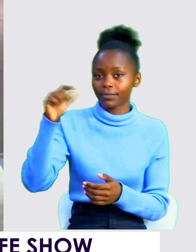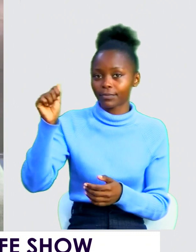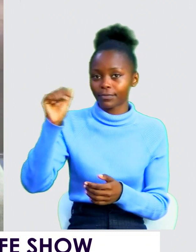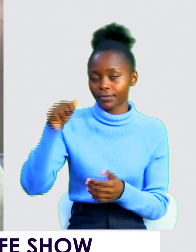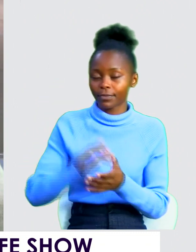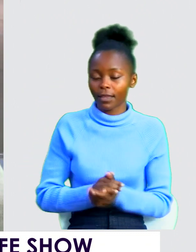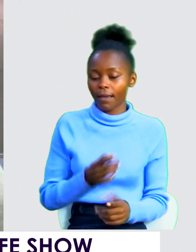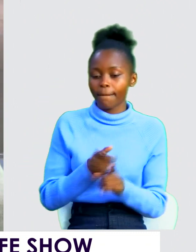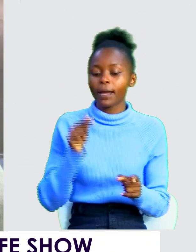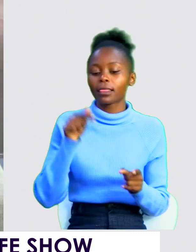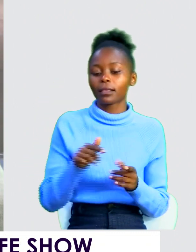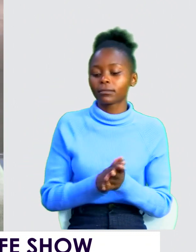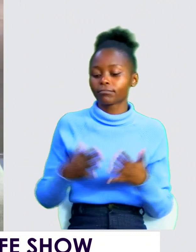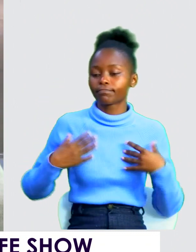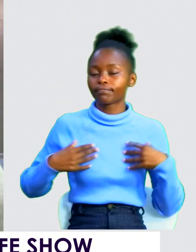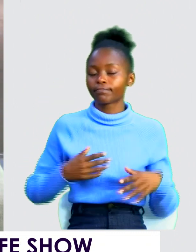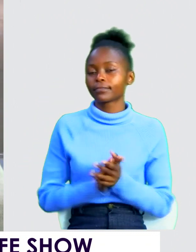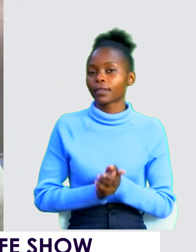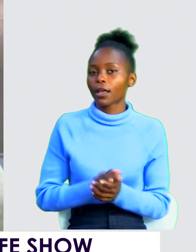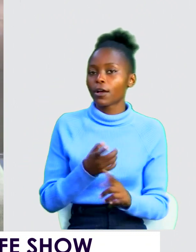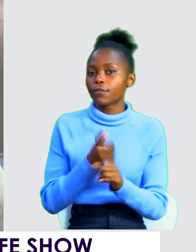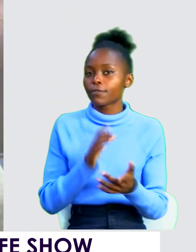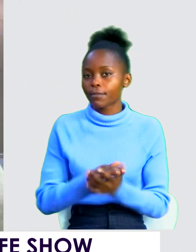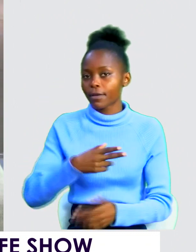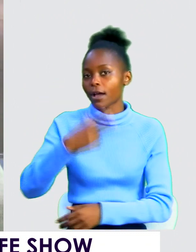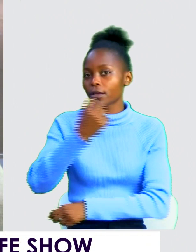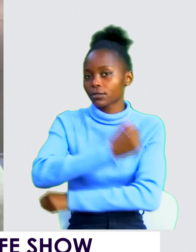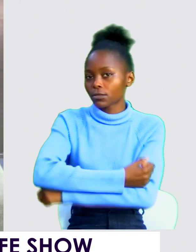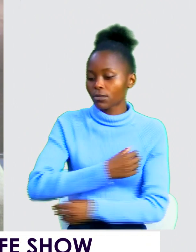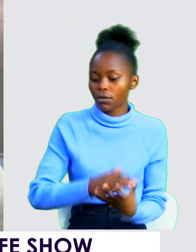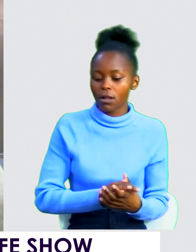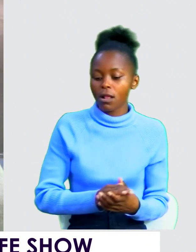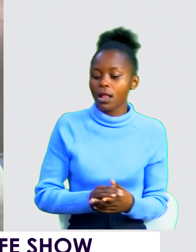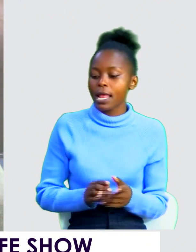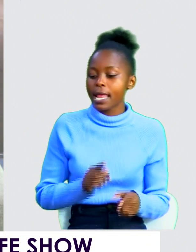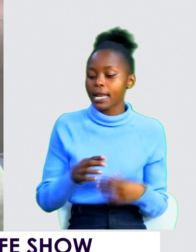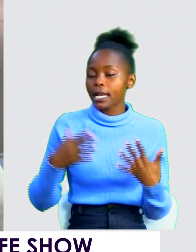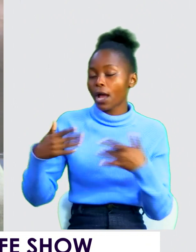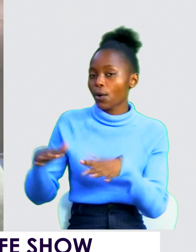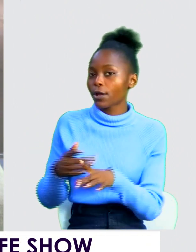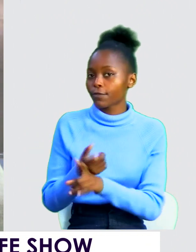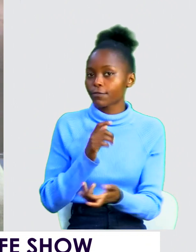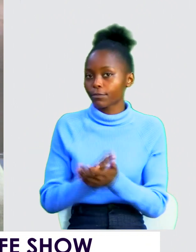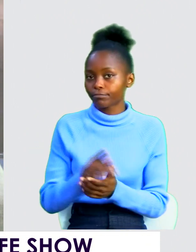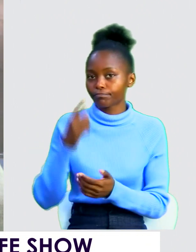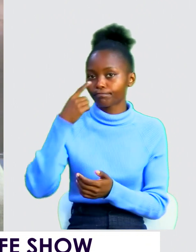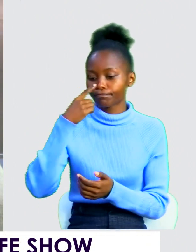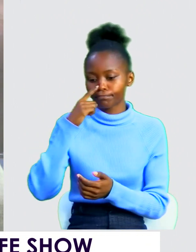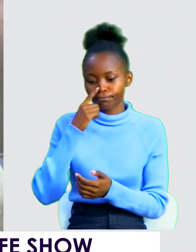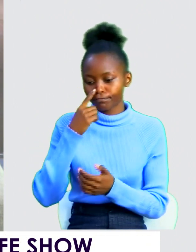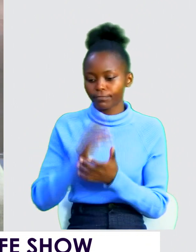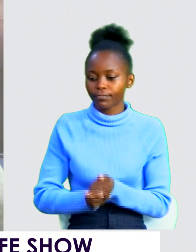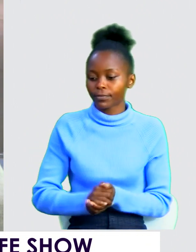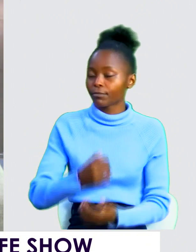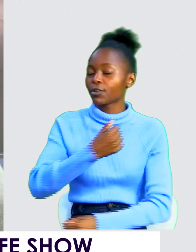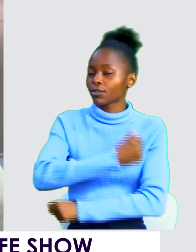the secondary school, the tertiary school. They ran away from boredom. They were from the nation of Tonga, from